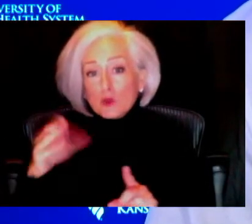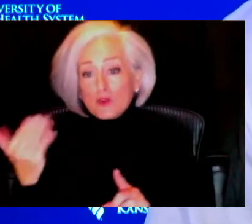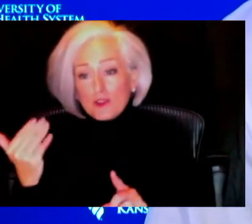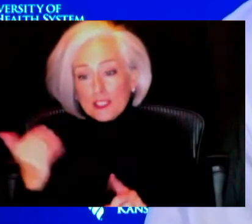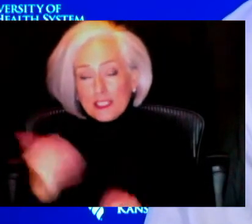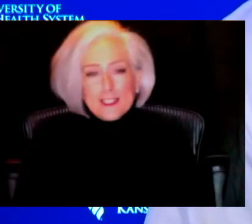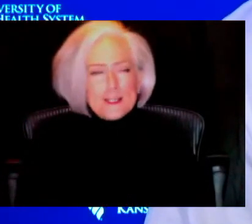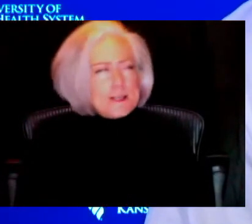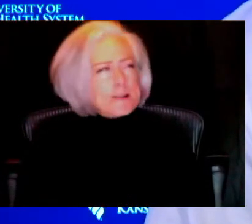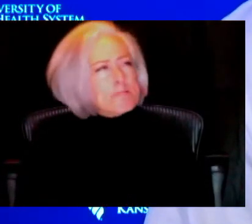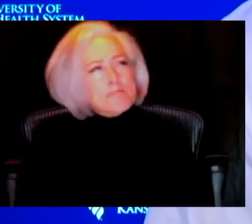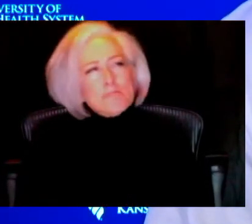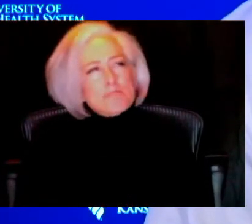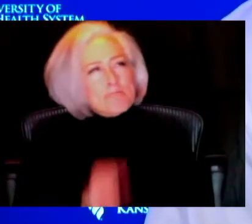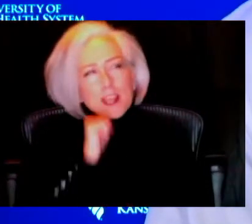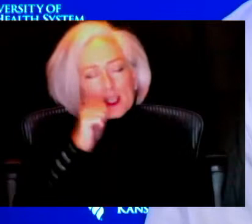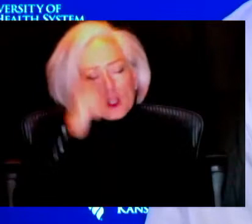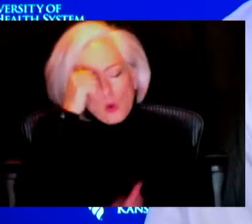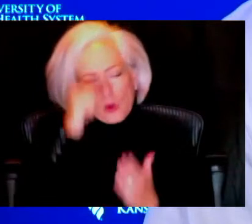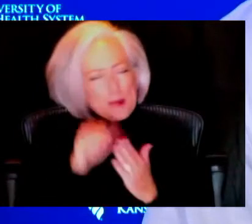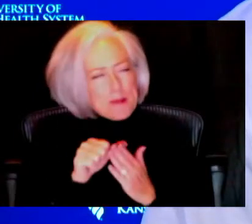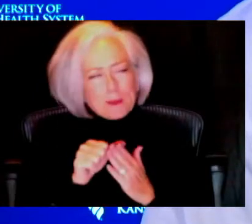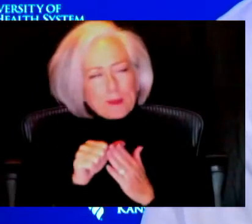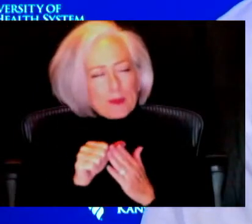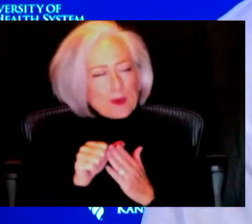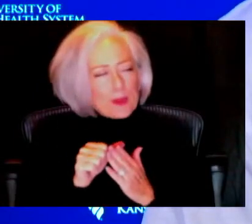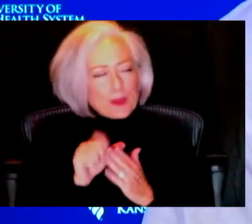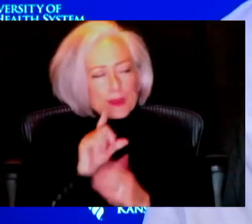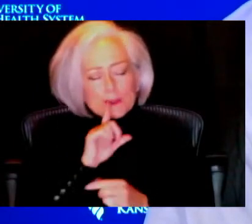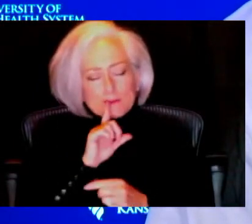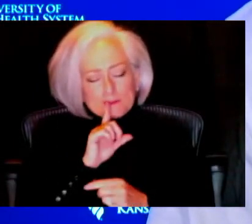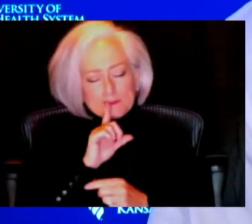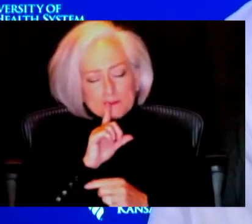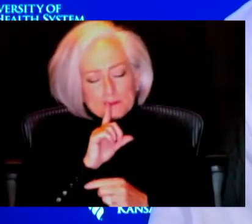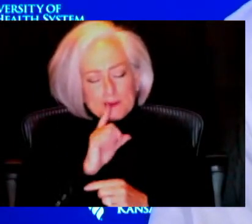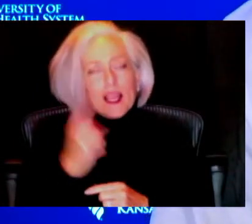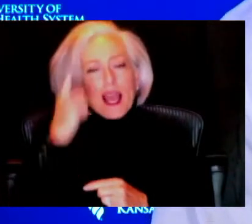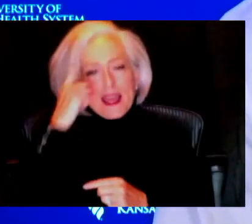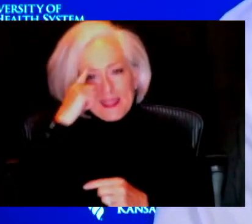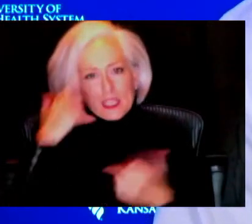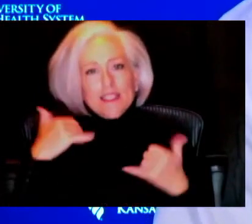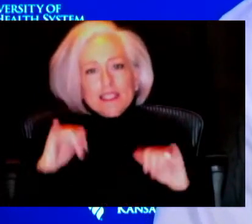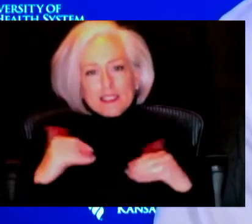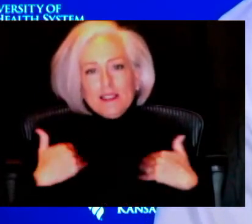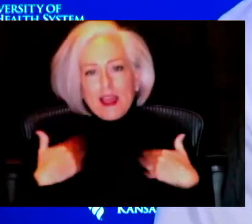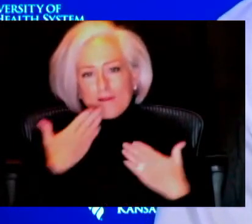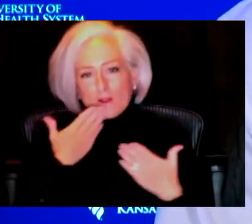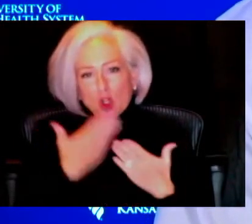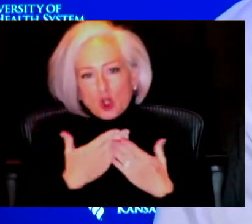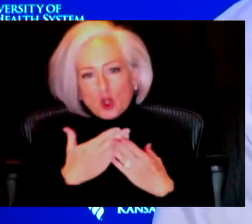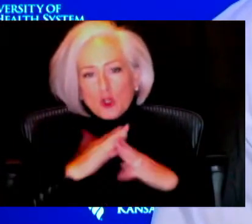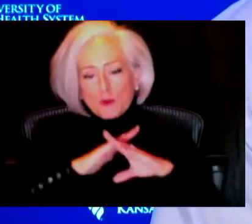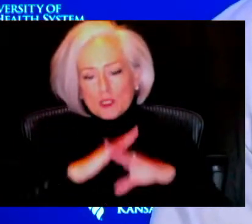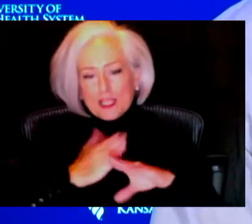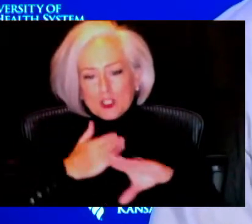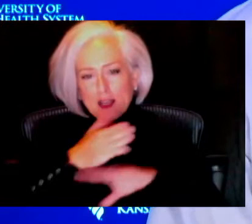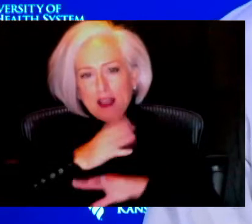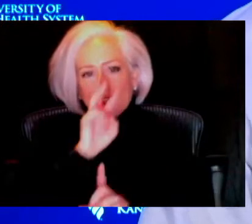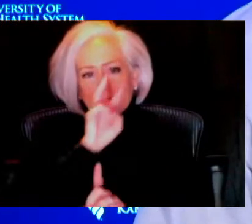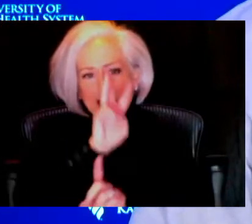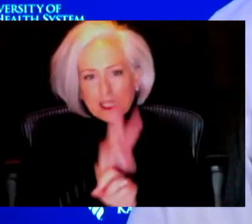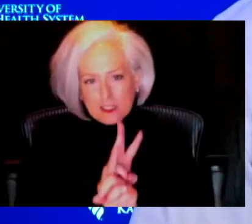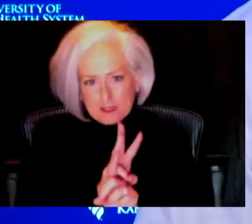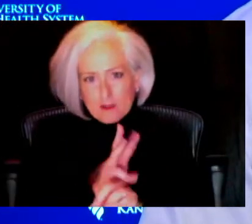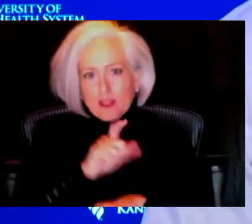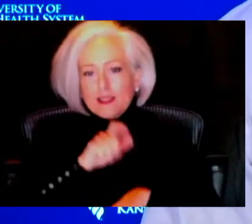remember specifically off the top of my head. I think we still have good protection after that 6 month time